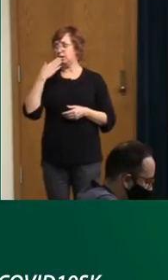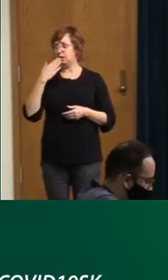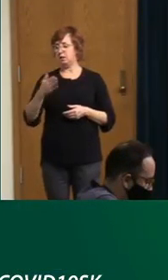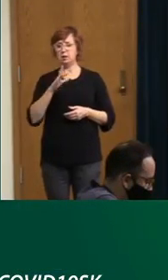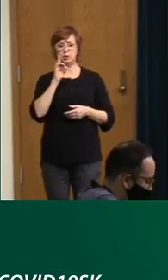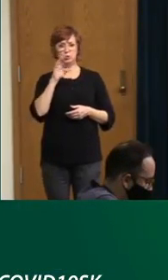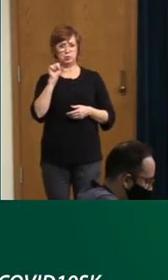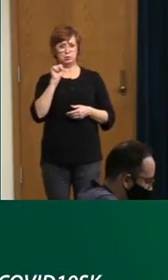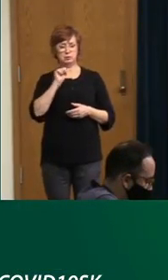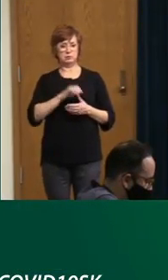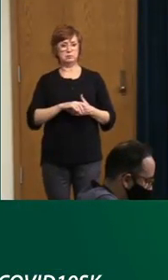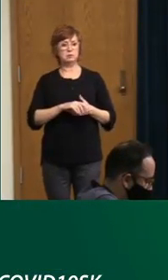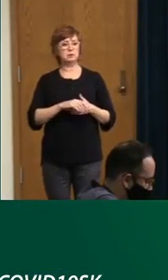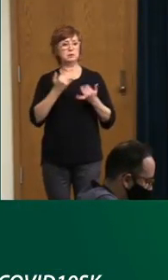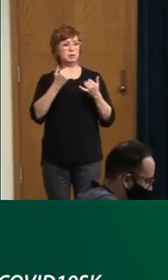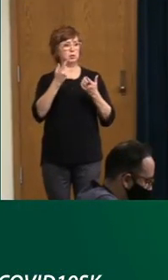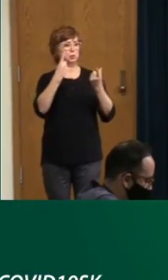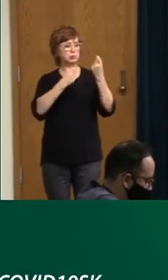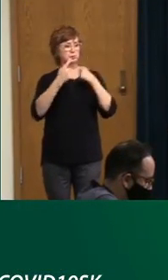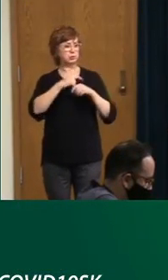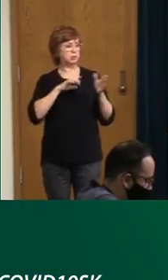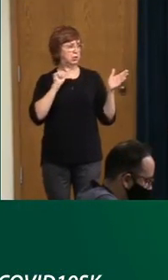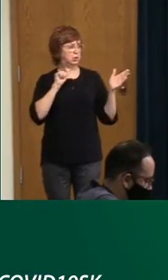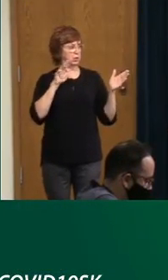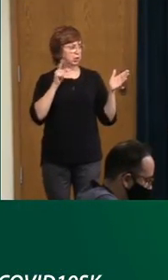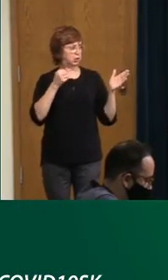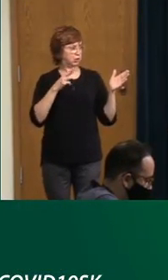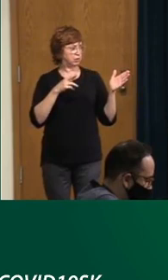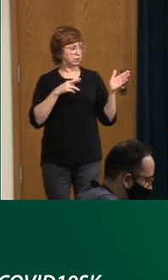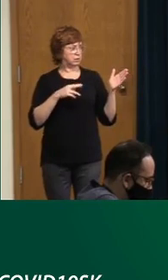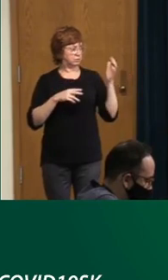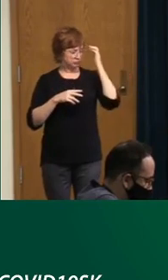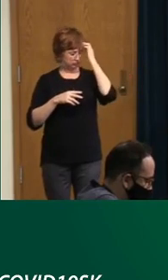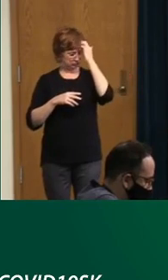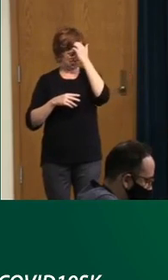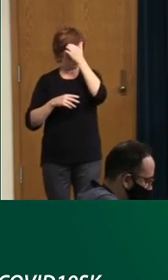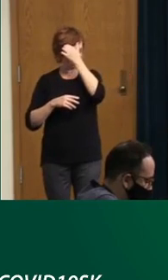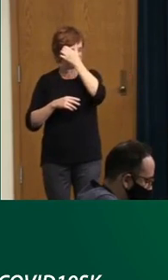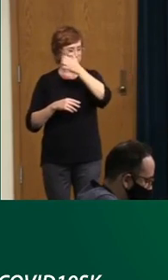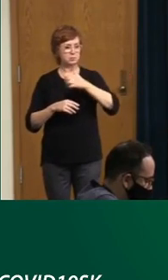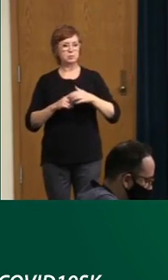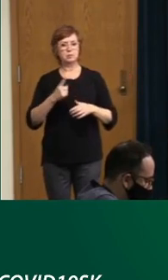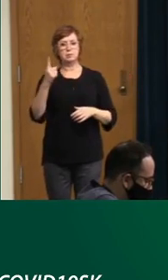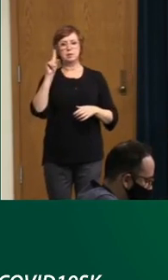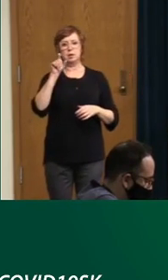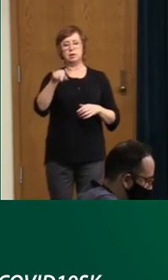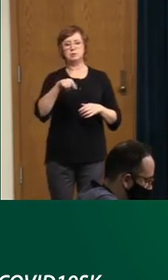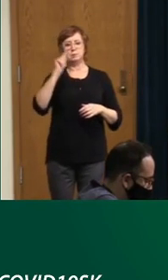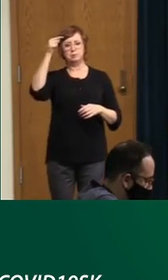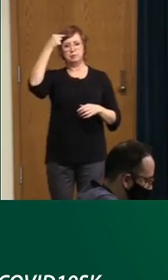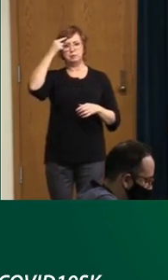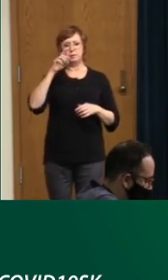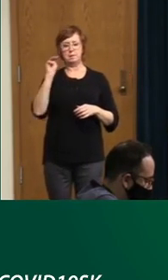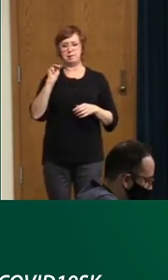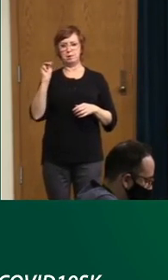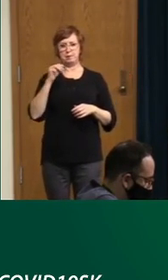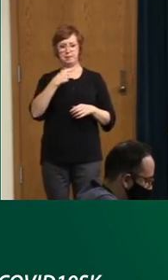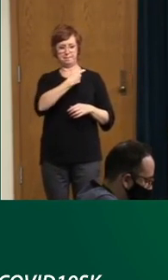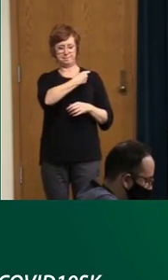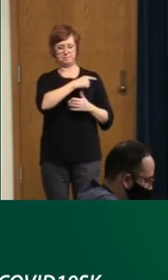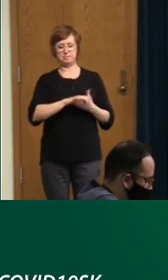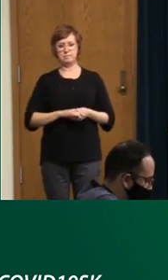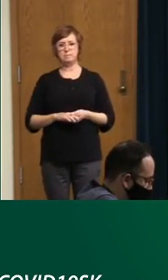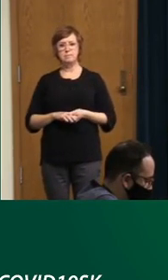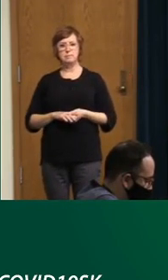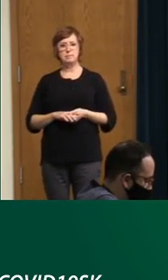Thank you, Dr. Shahab. We'll now take some questions. Arthur? This is for the minister. Just when we look